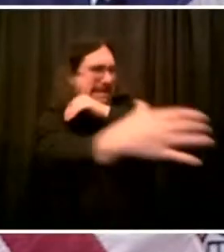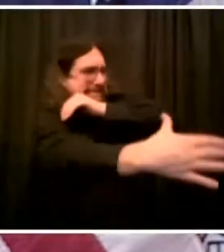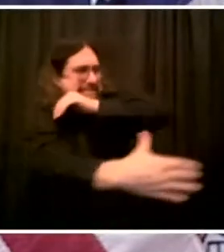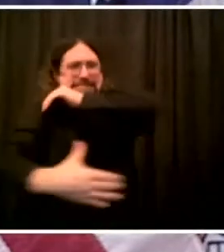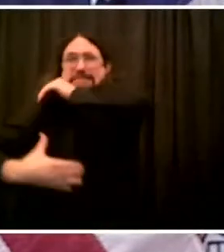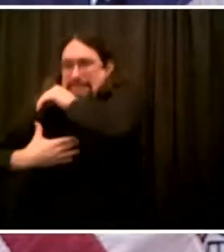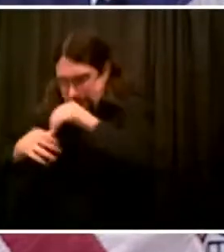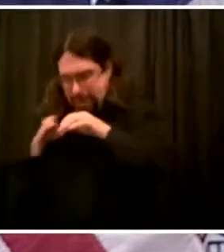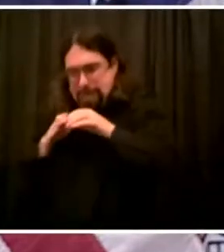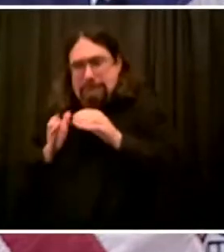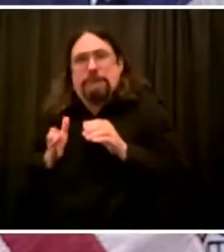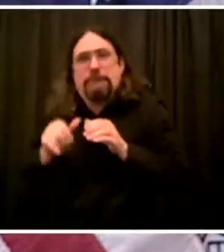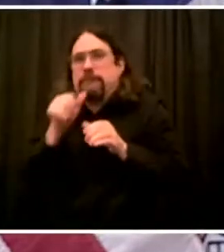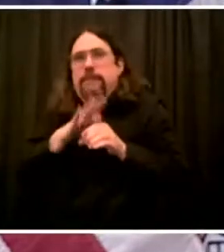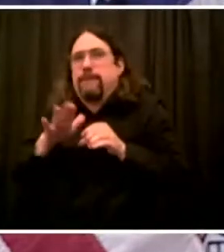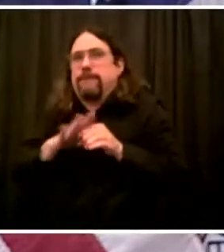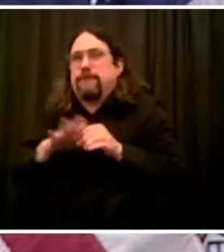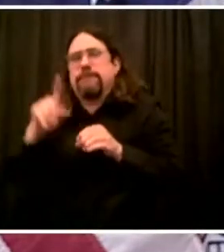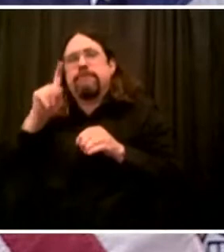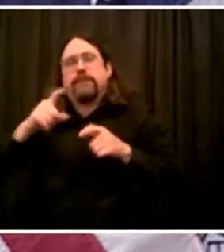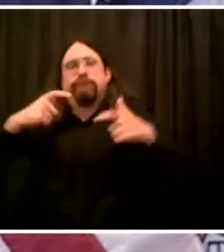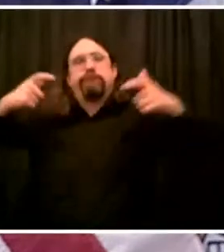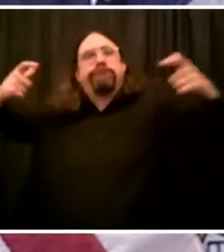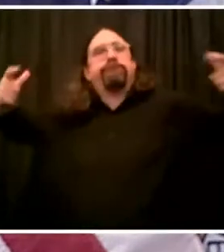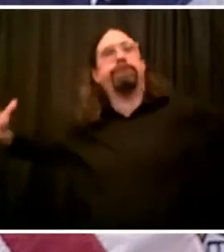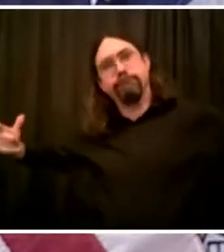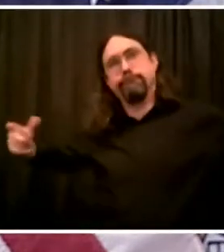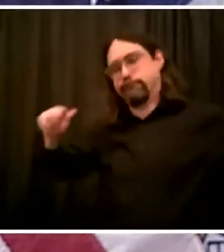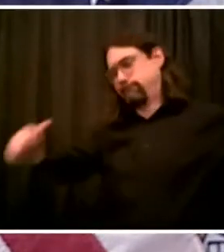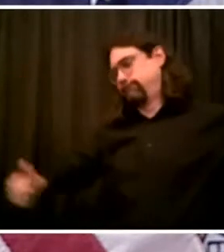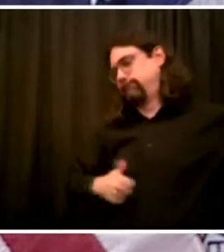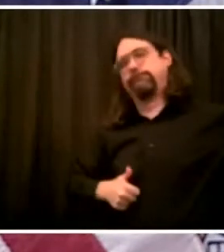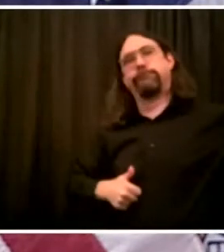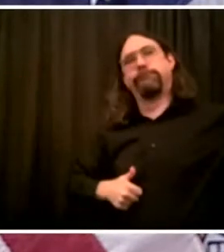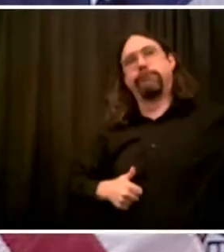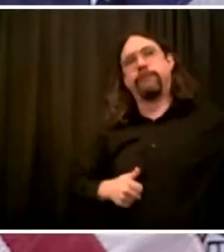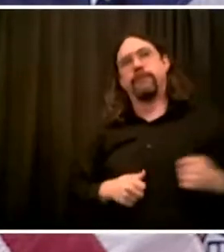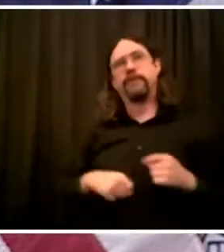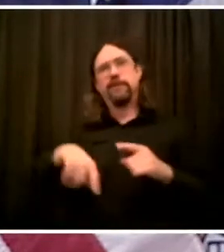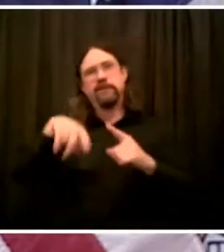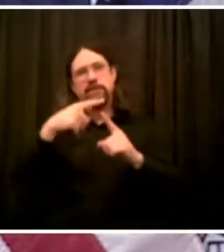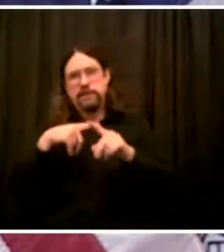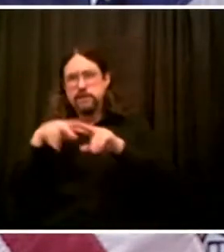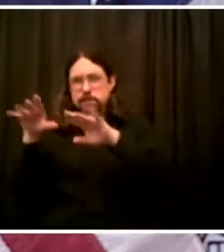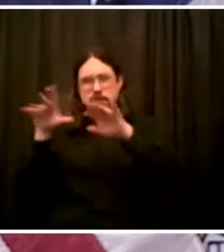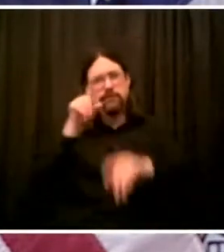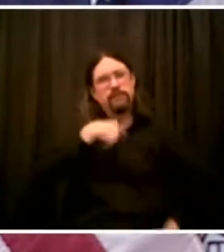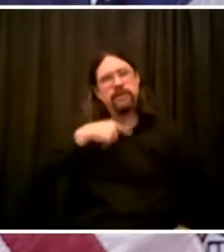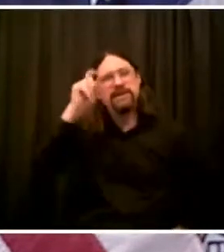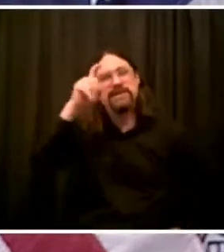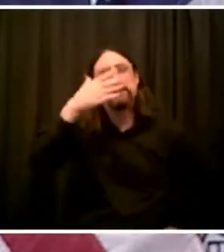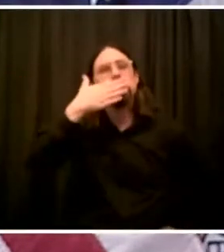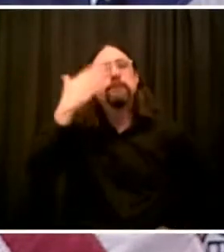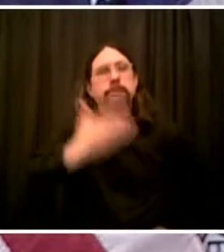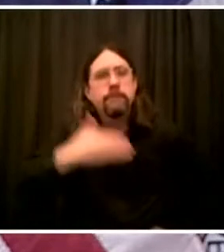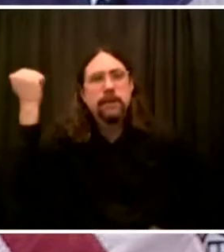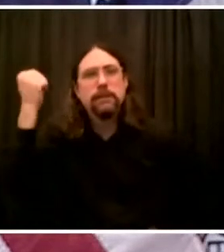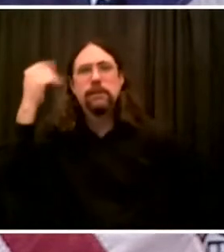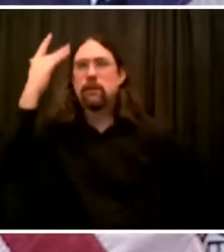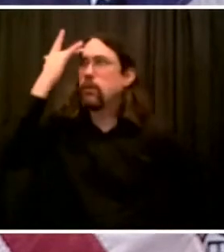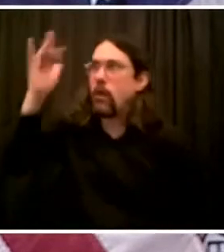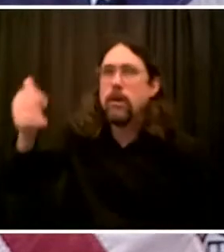brightest from all agencies into it. Obviously, not only health and hospitals, but also Department of Health and the work of